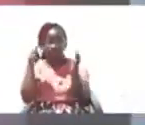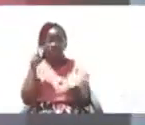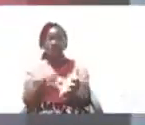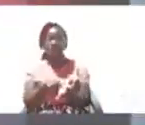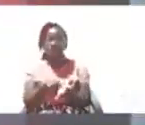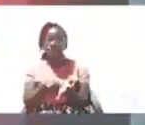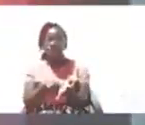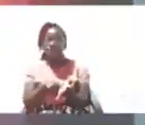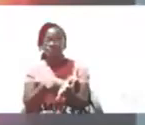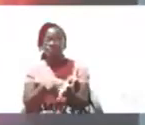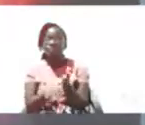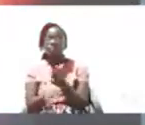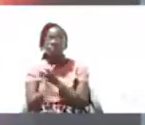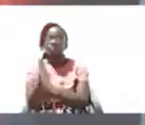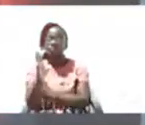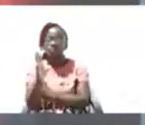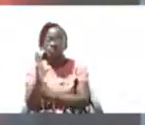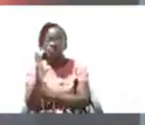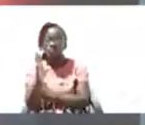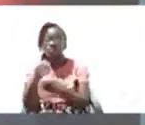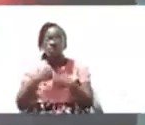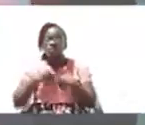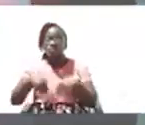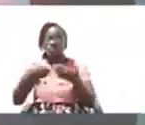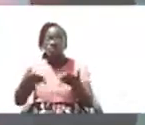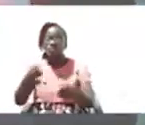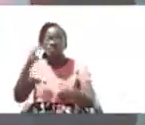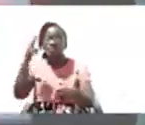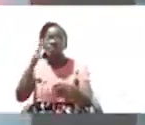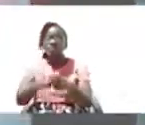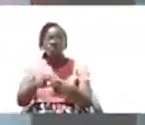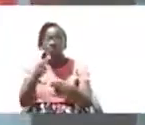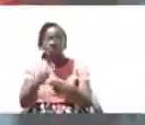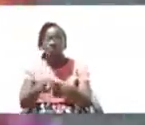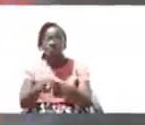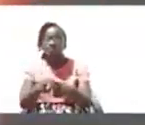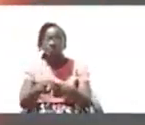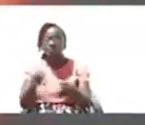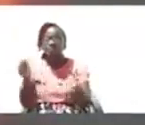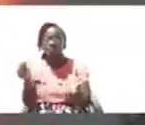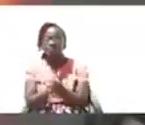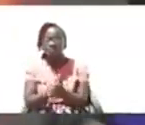this, Onyankupo Amani dear, God has given him a name.